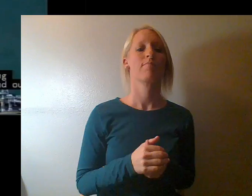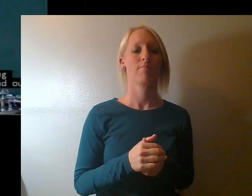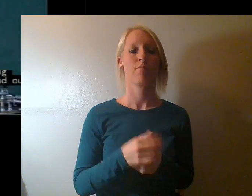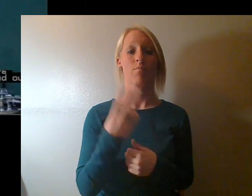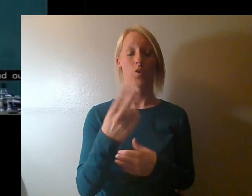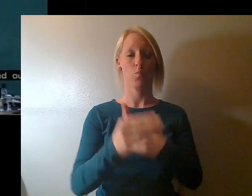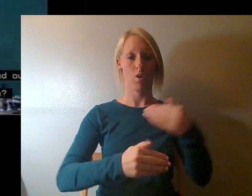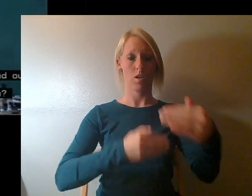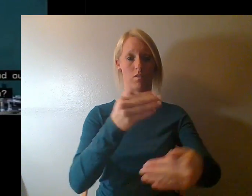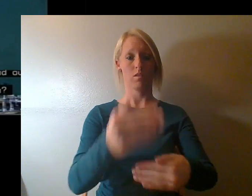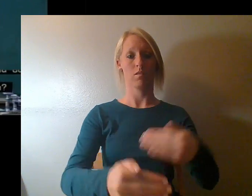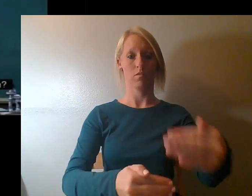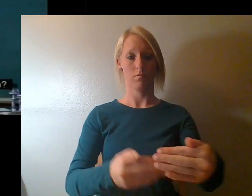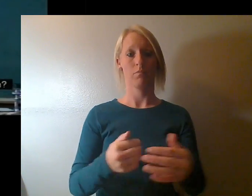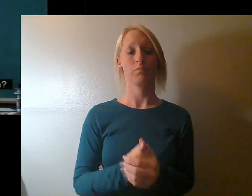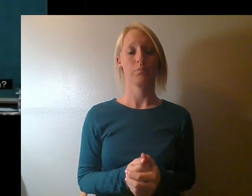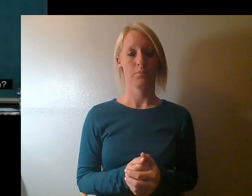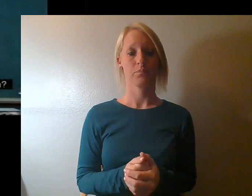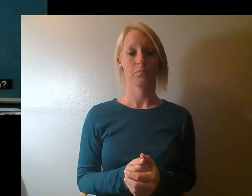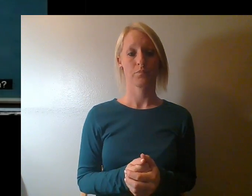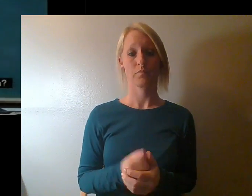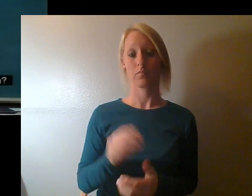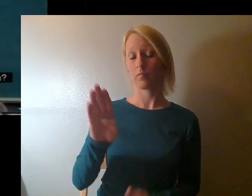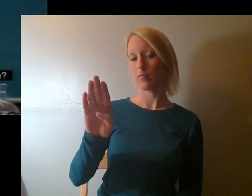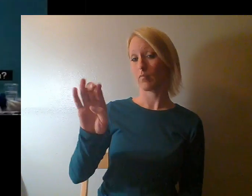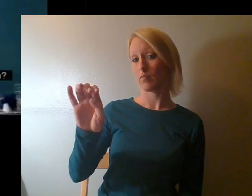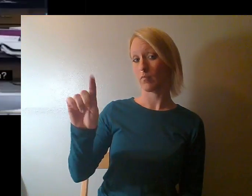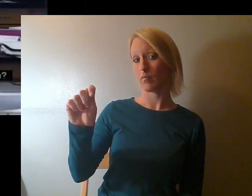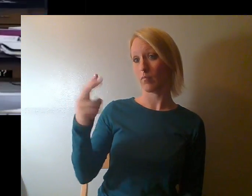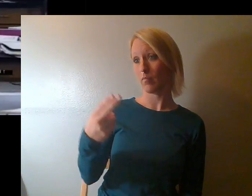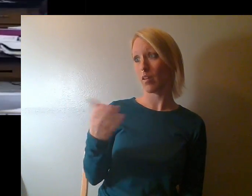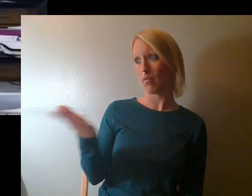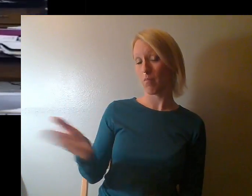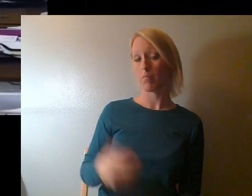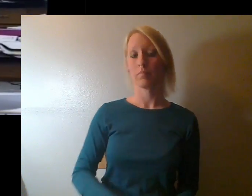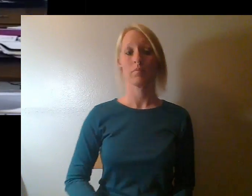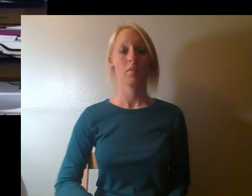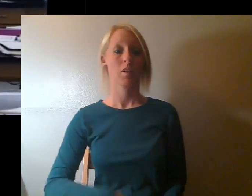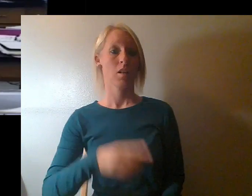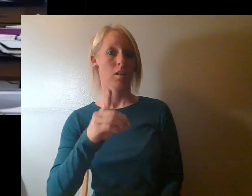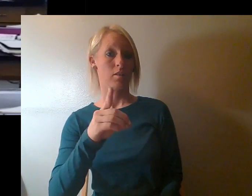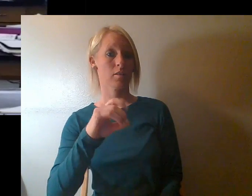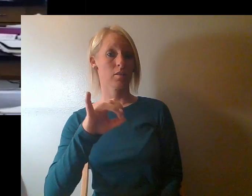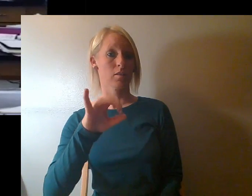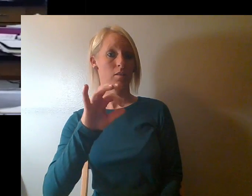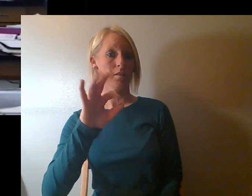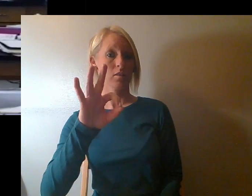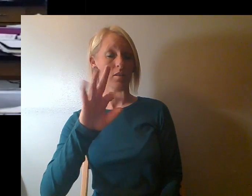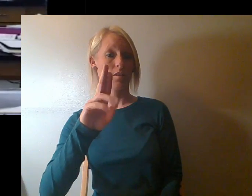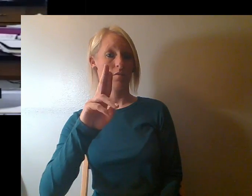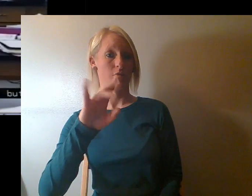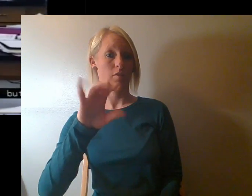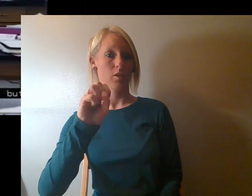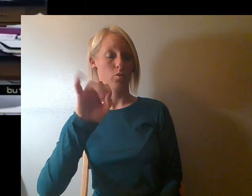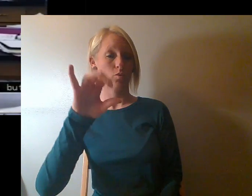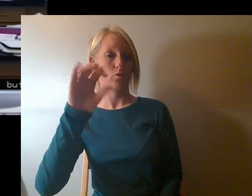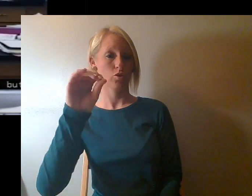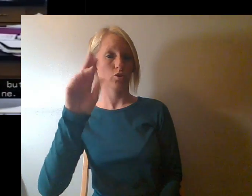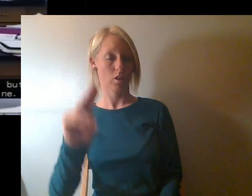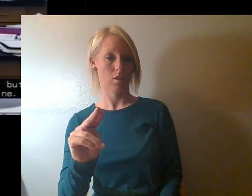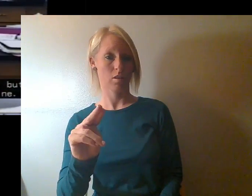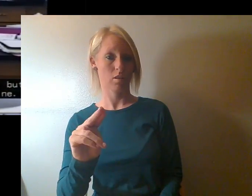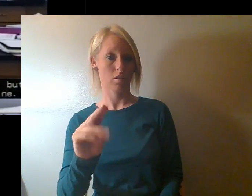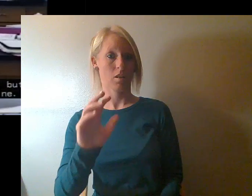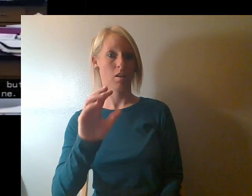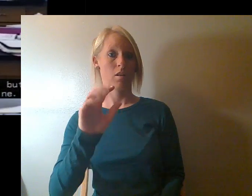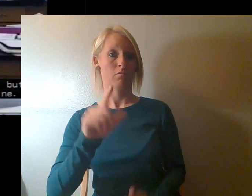One of them, yes, Beth? Oh, so go ahead. No, go ahead. Diffusion and osmosis. All right, well, thank you. All right. I wasn't going to ask that, but since you said